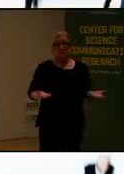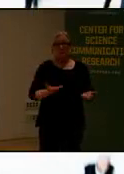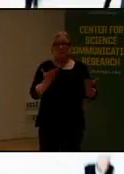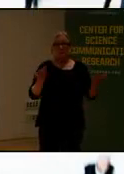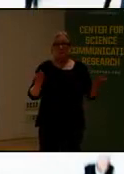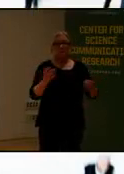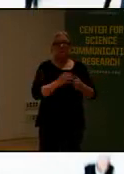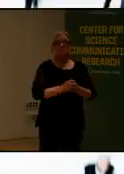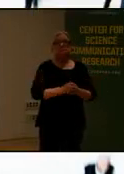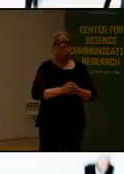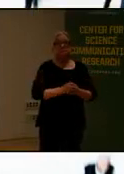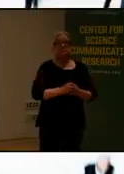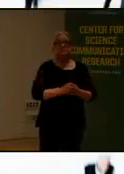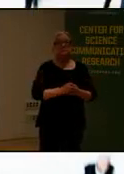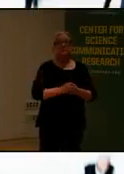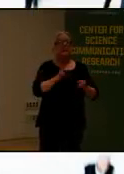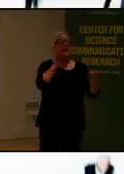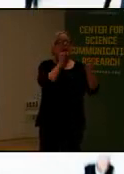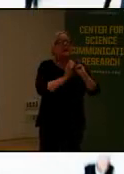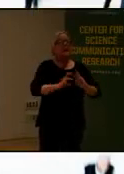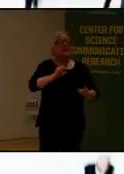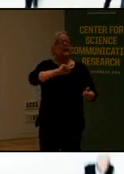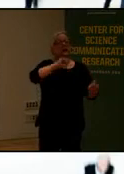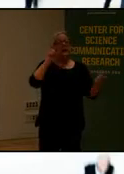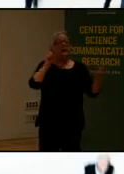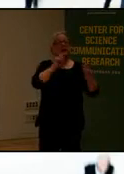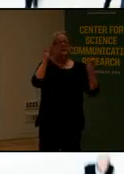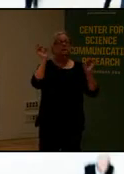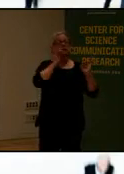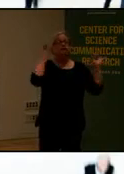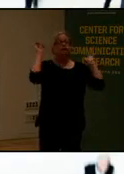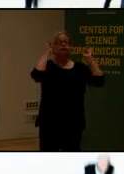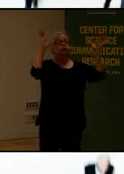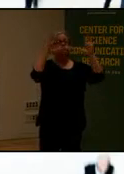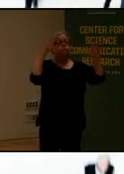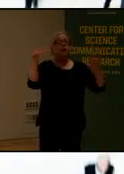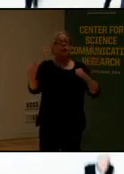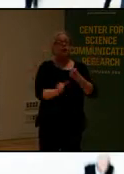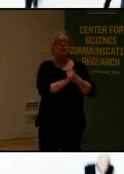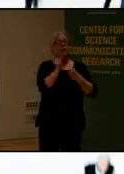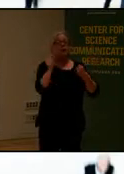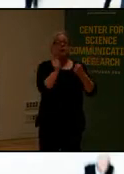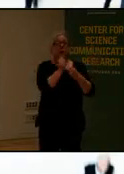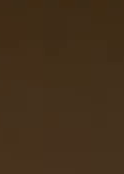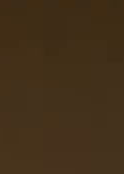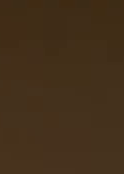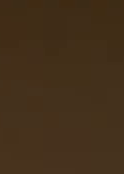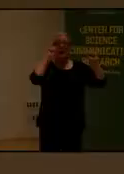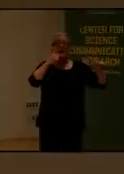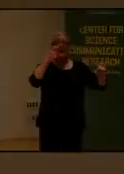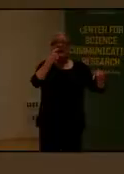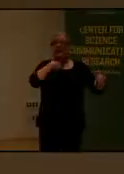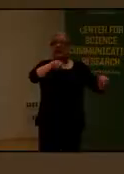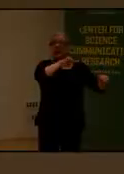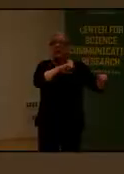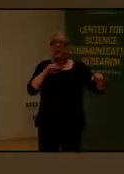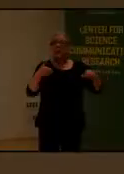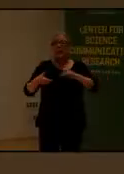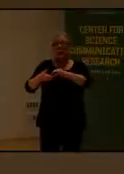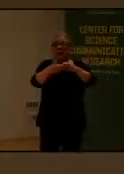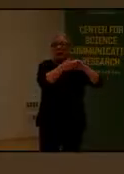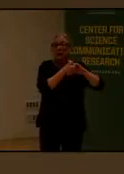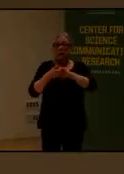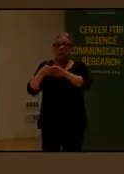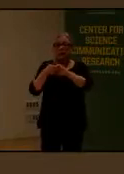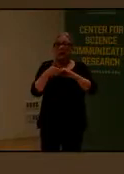I view climate change as that existential threat that can bring us all together. So a lot that pulls us apart,